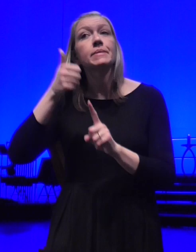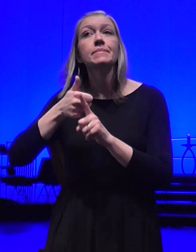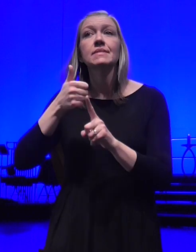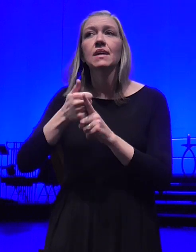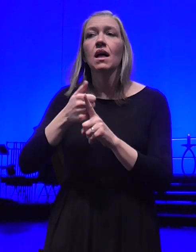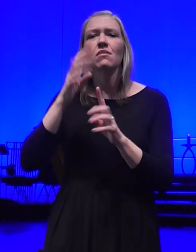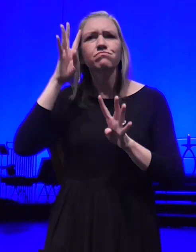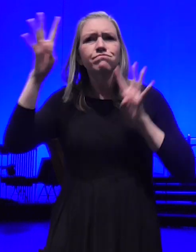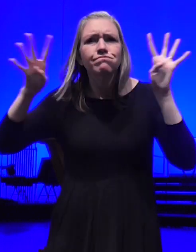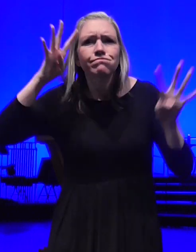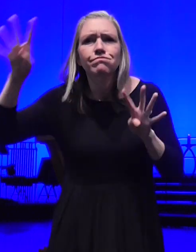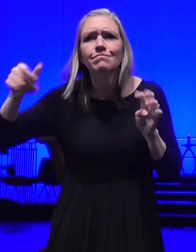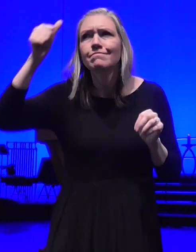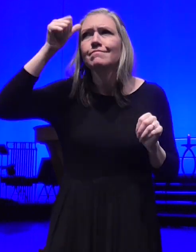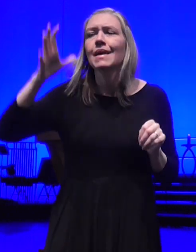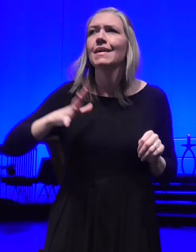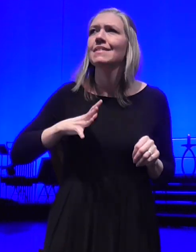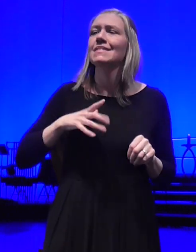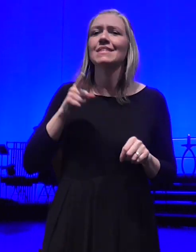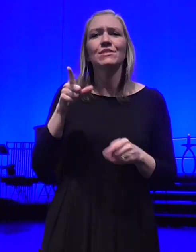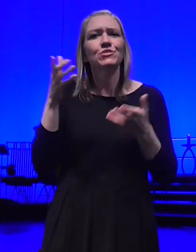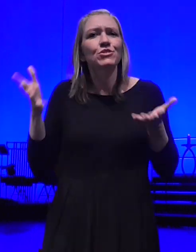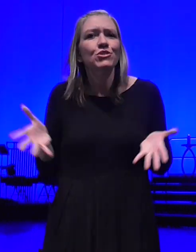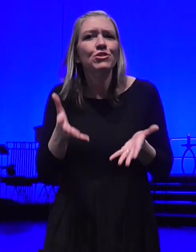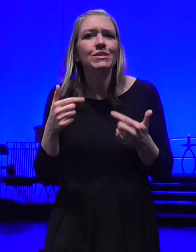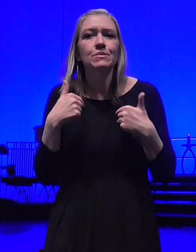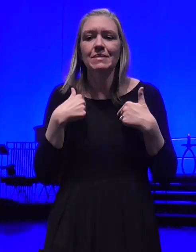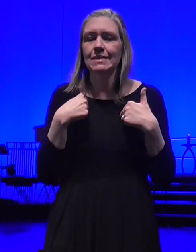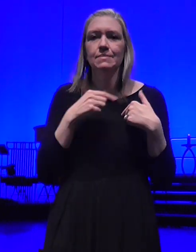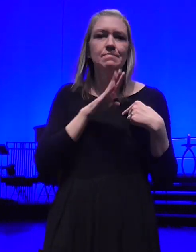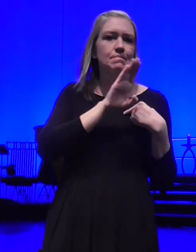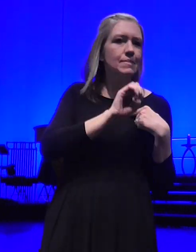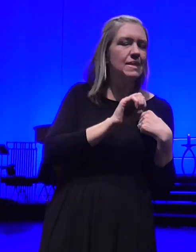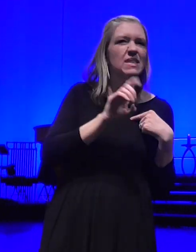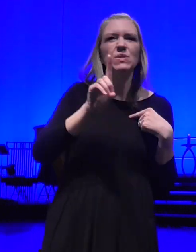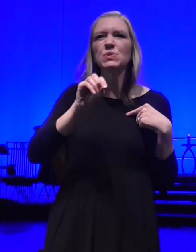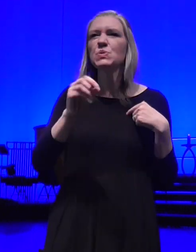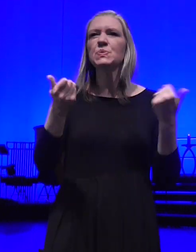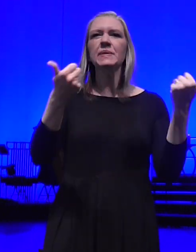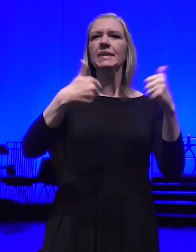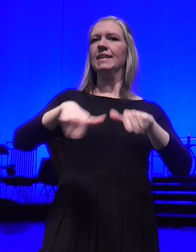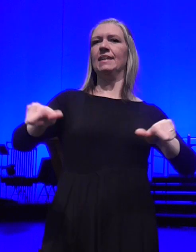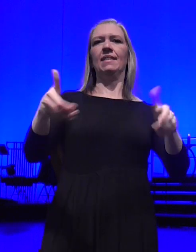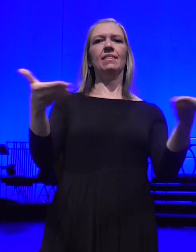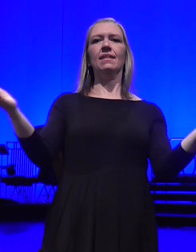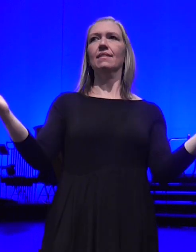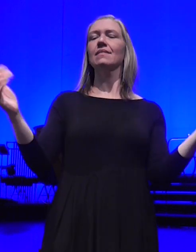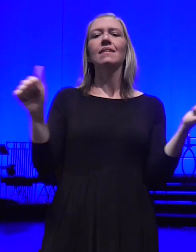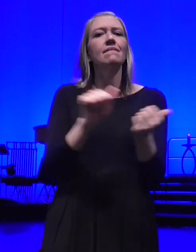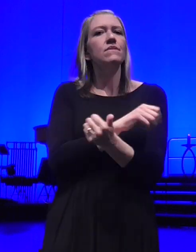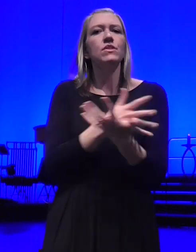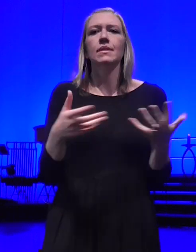and encouraged me to be and do anything because everything was a